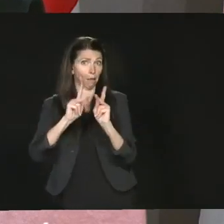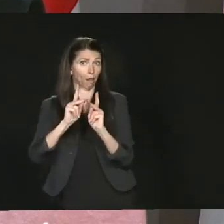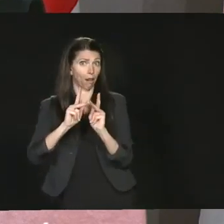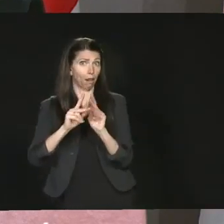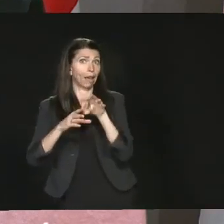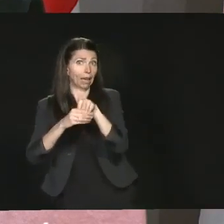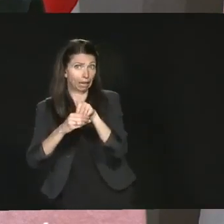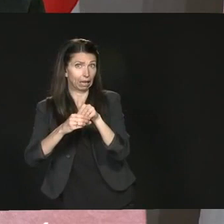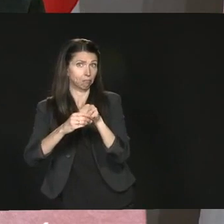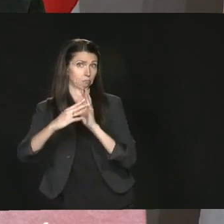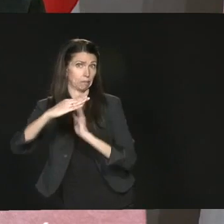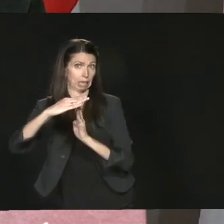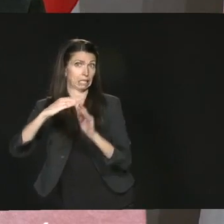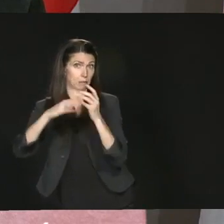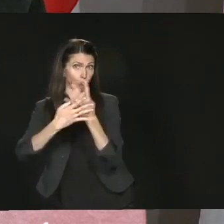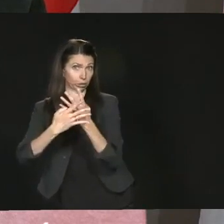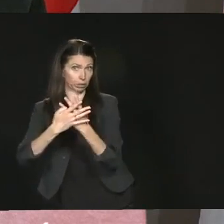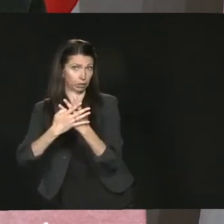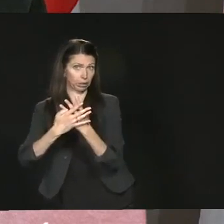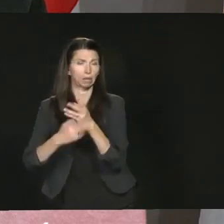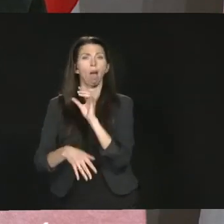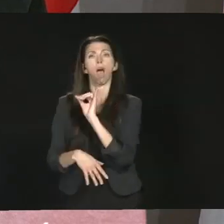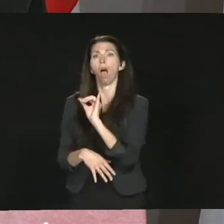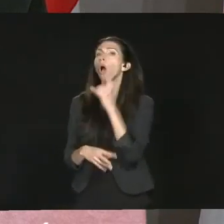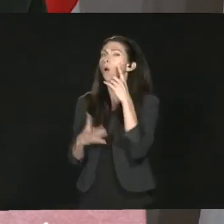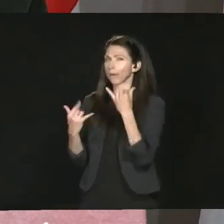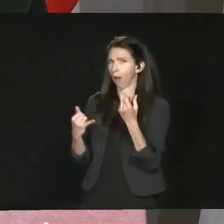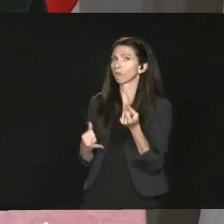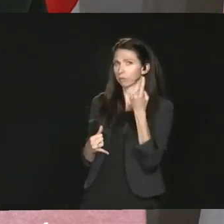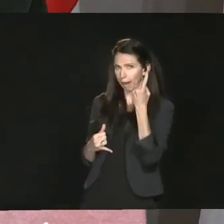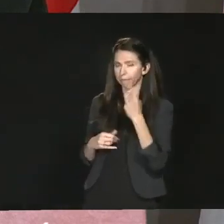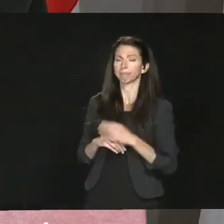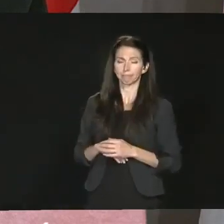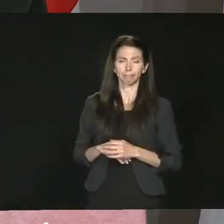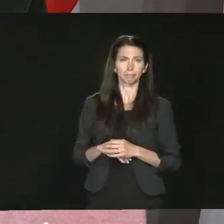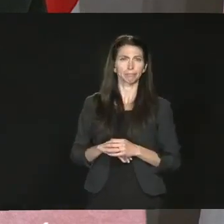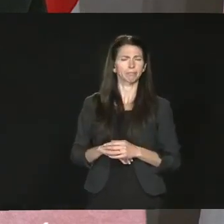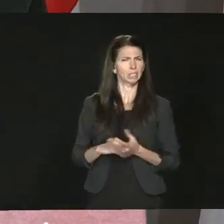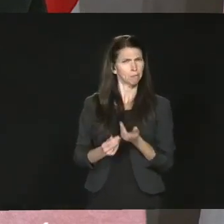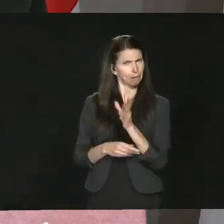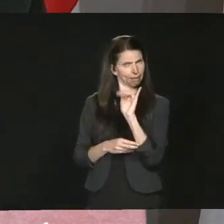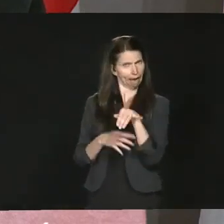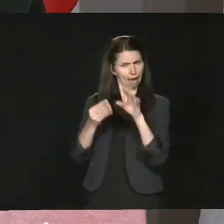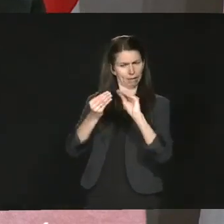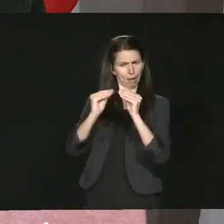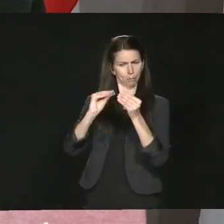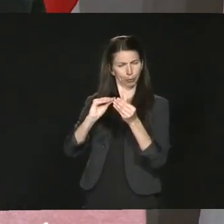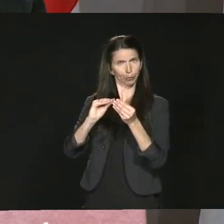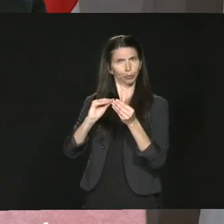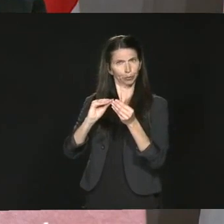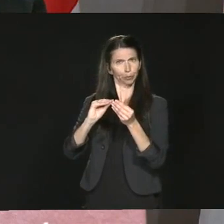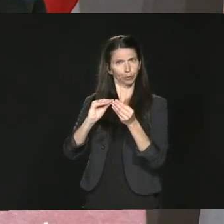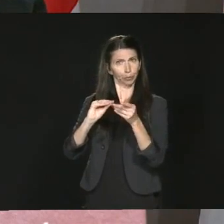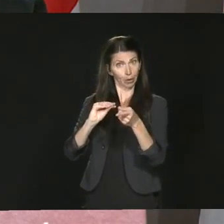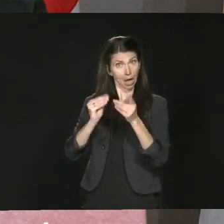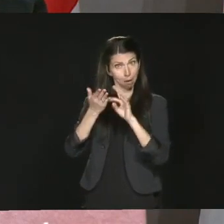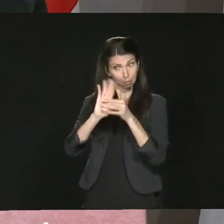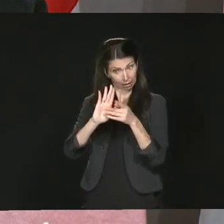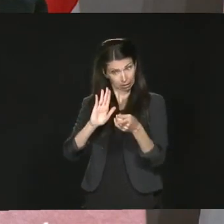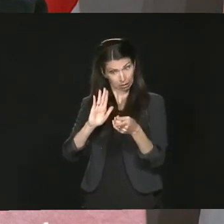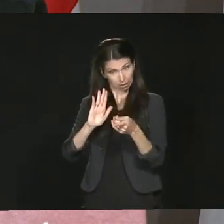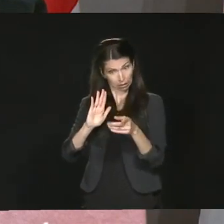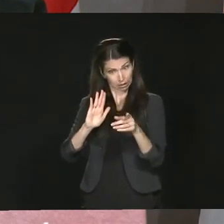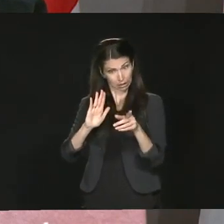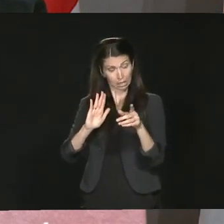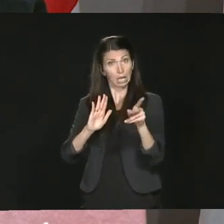Okay, and so I do understand that that number is people that were released because of the pandemic. No, ma'am.